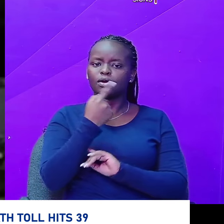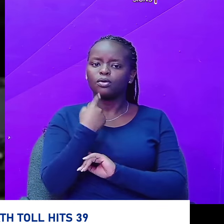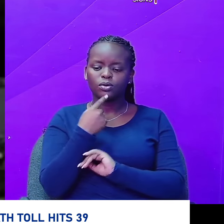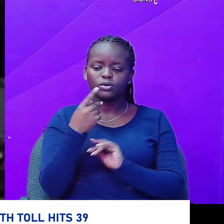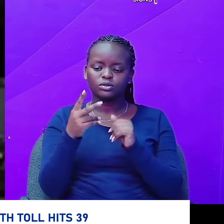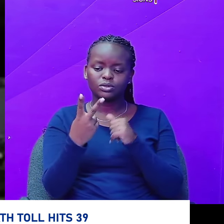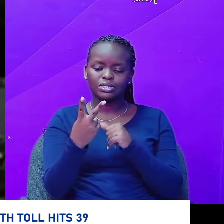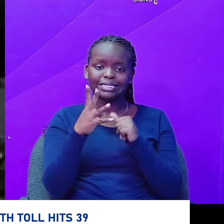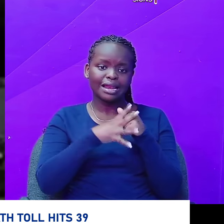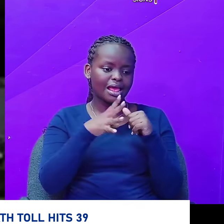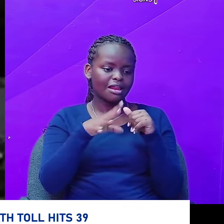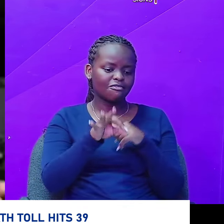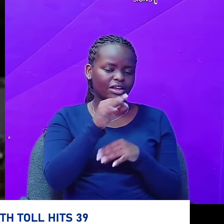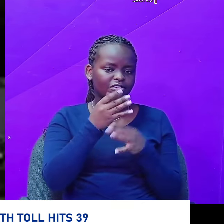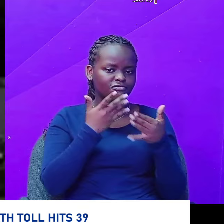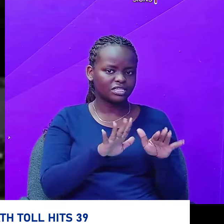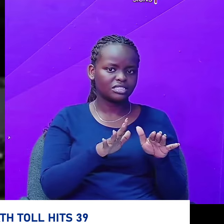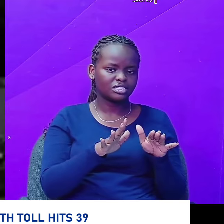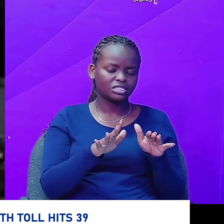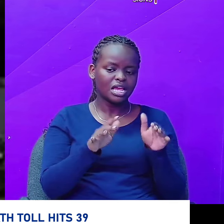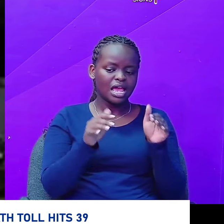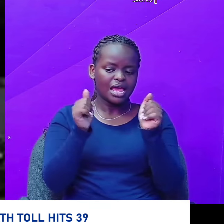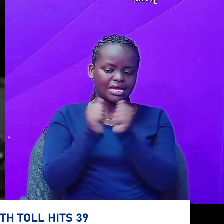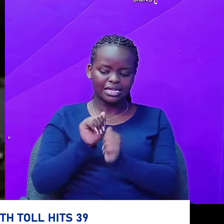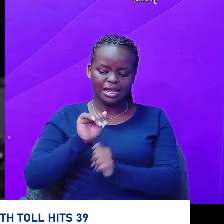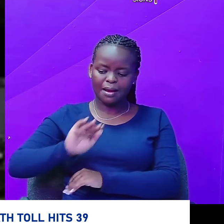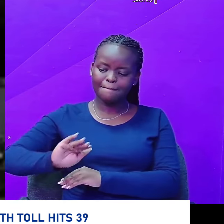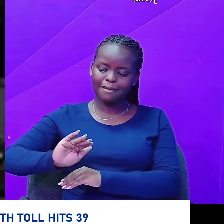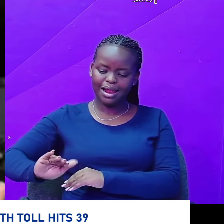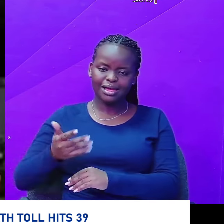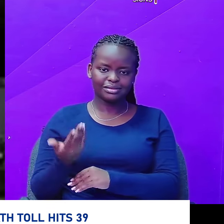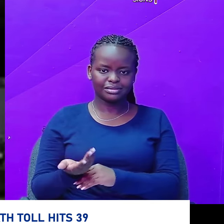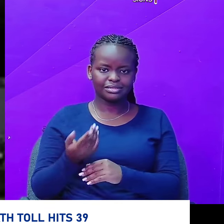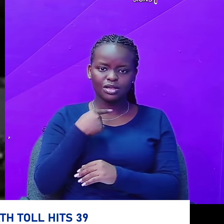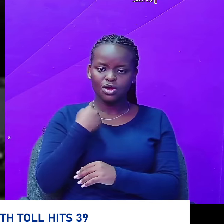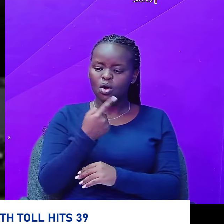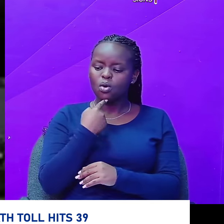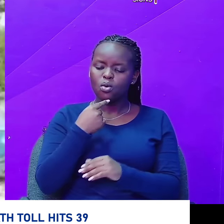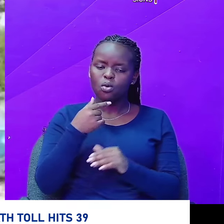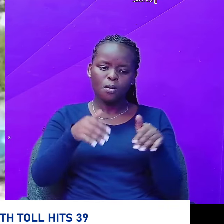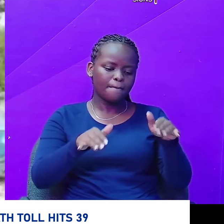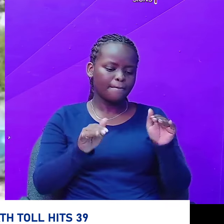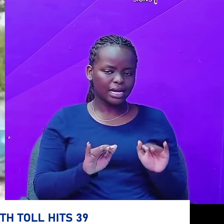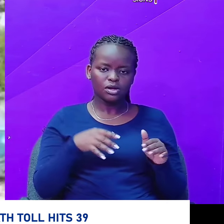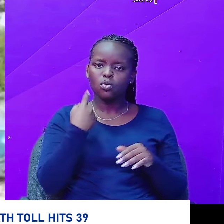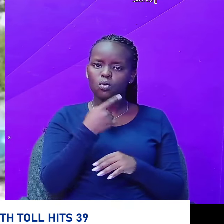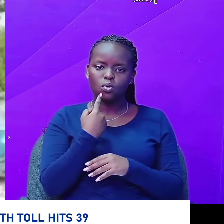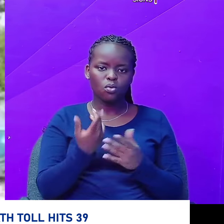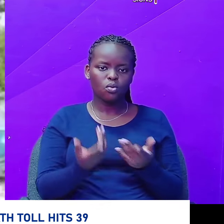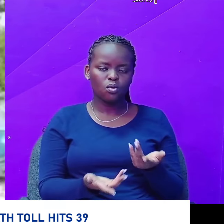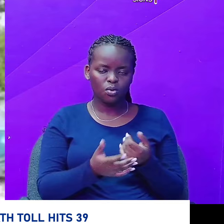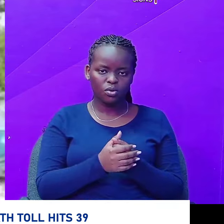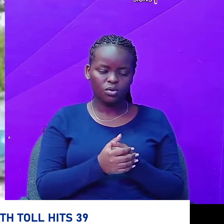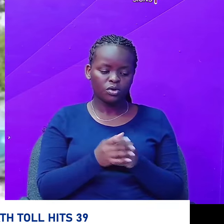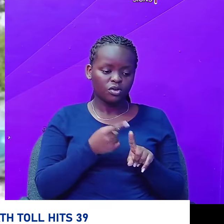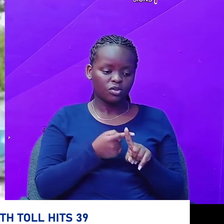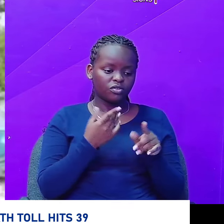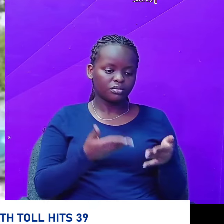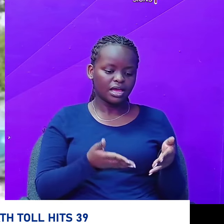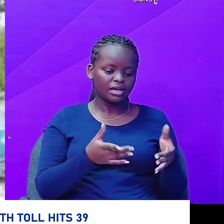wanapatikana na hiyo 10 bado inapotea. Who will this be party? Toka hapa twende tuishi